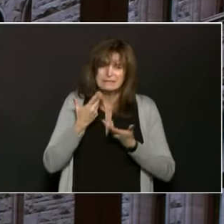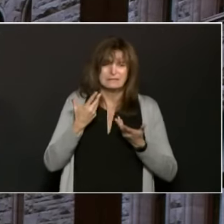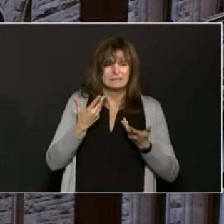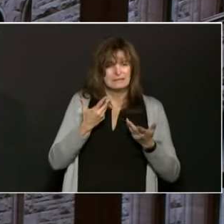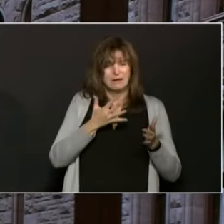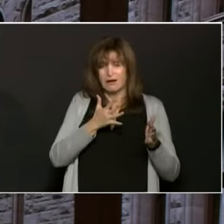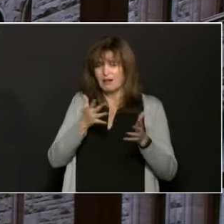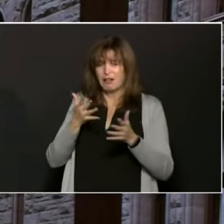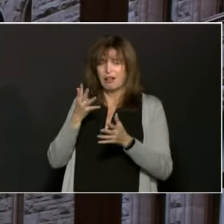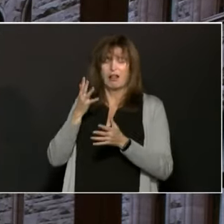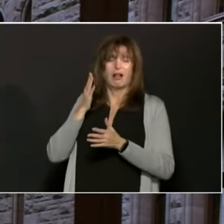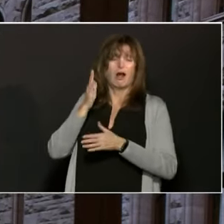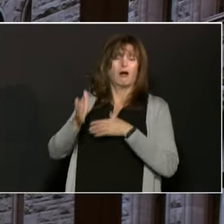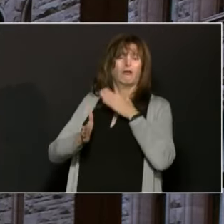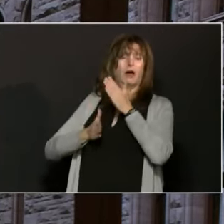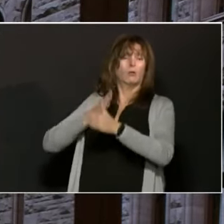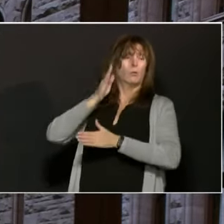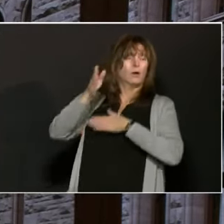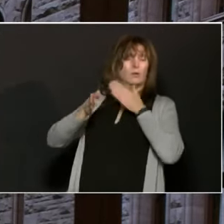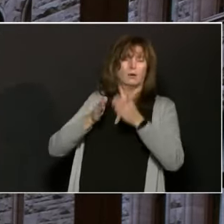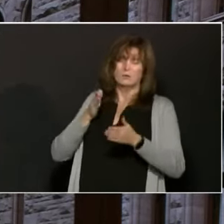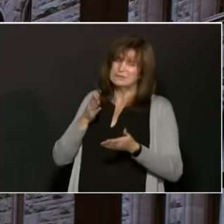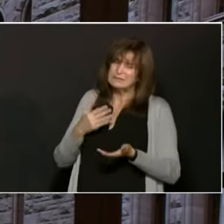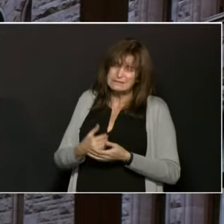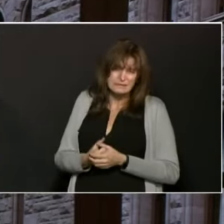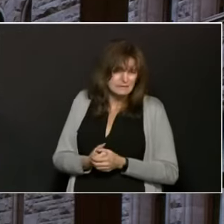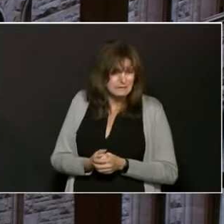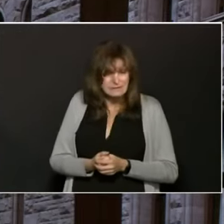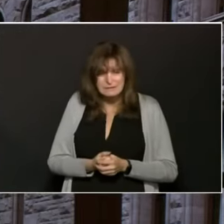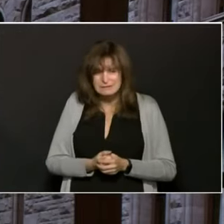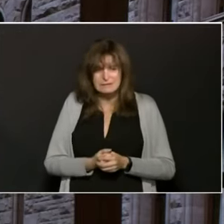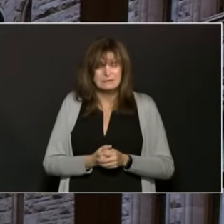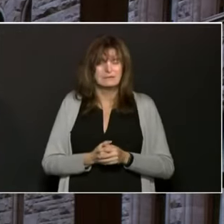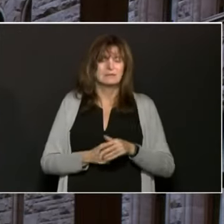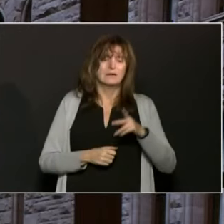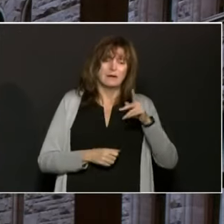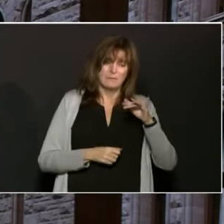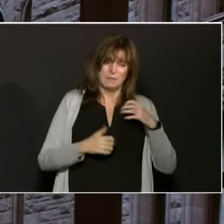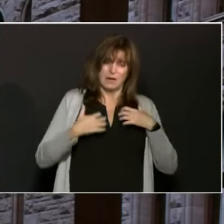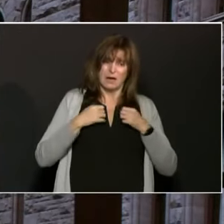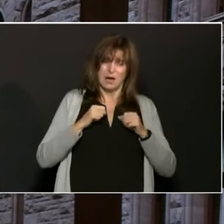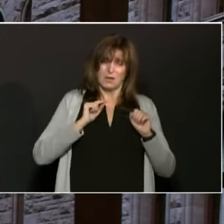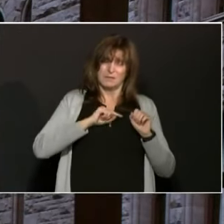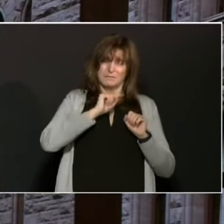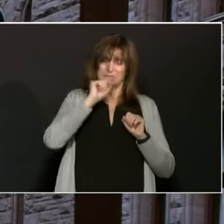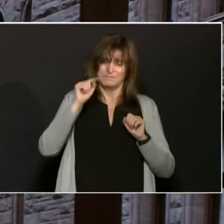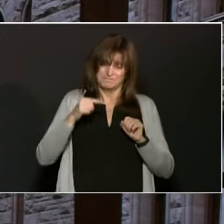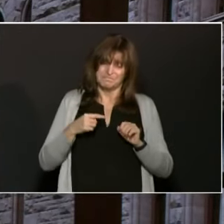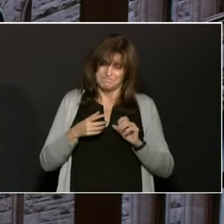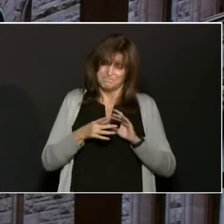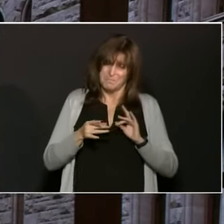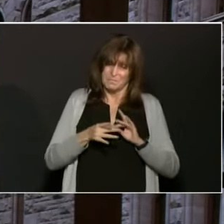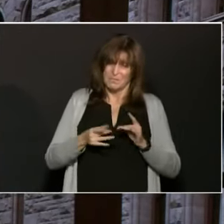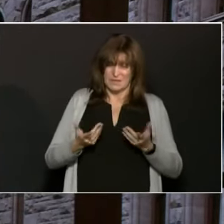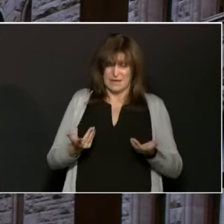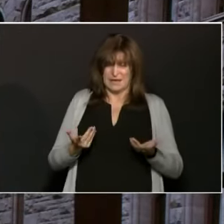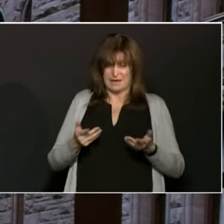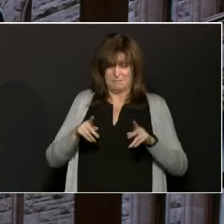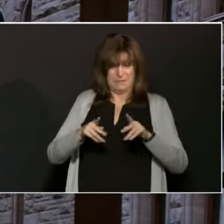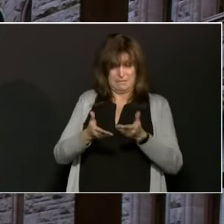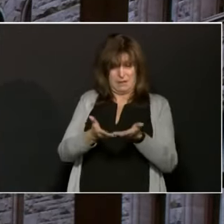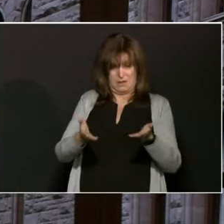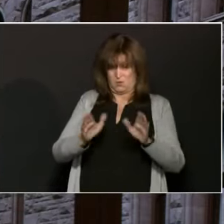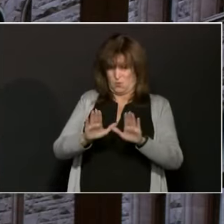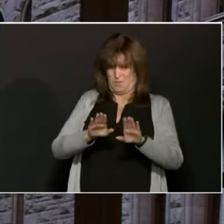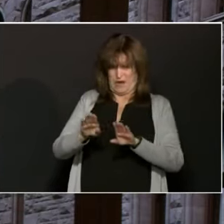our challenge is. And with our public health officials saying that's where we're seeing it. We're seeing people in their personal behavior has slid, and they're not being